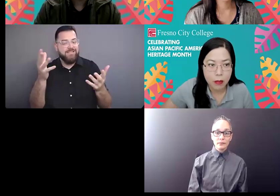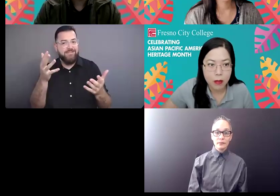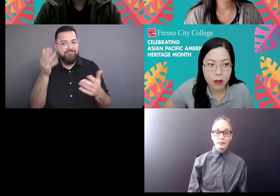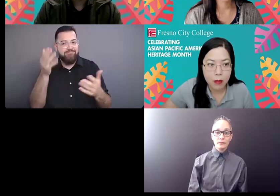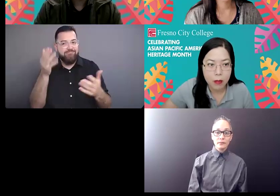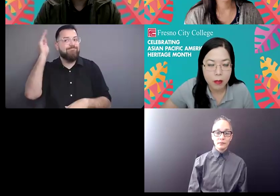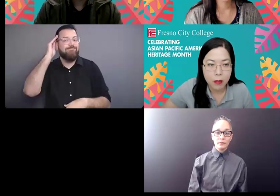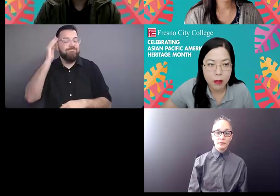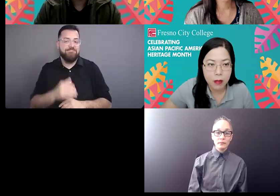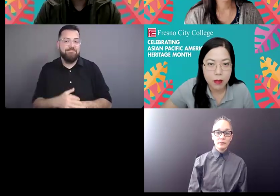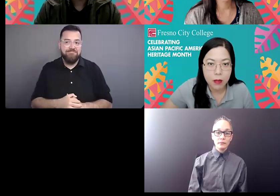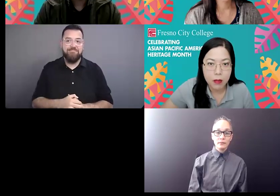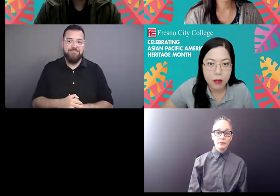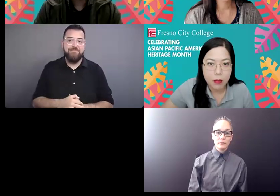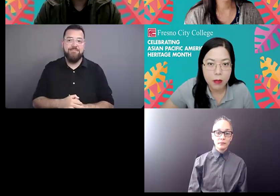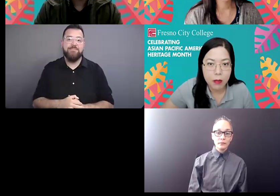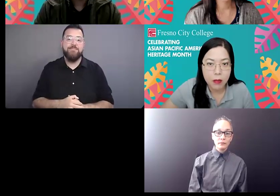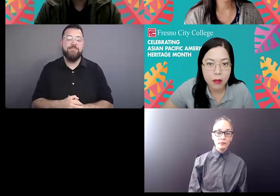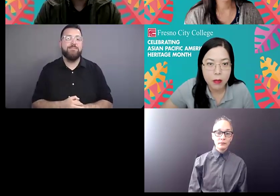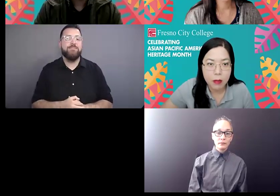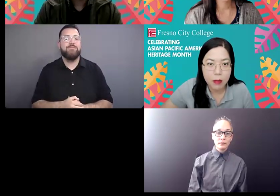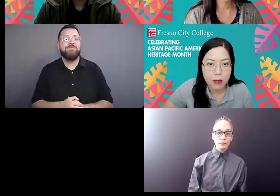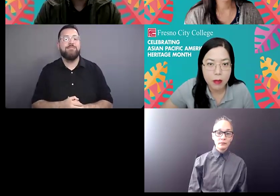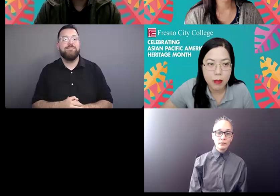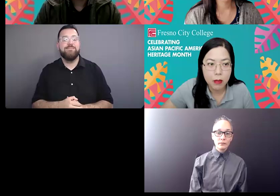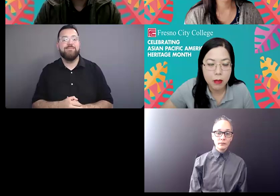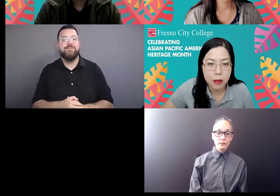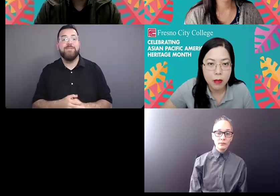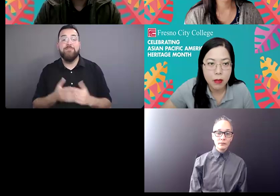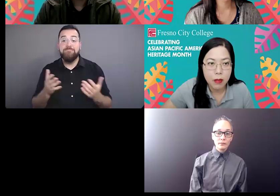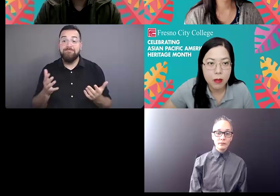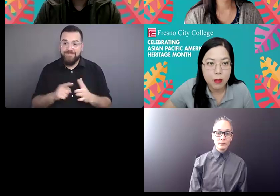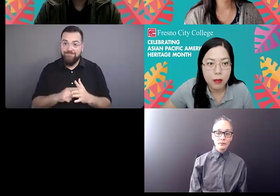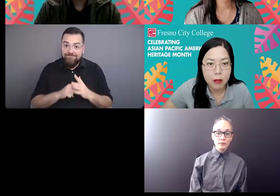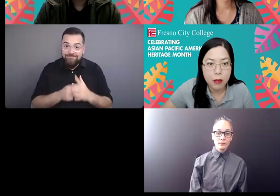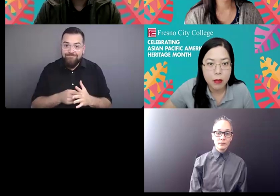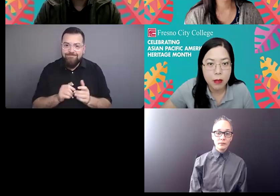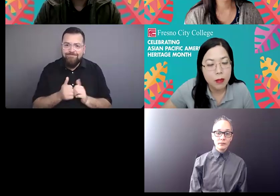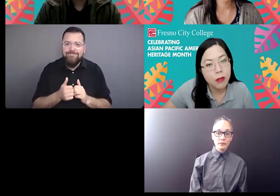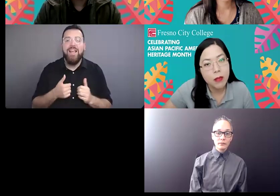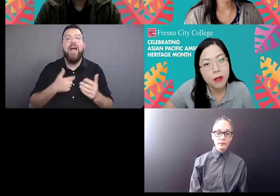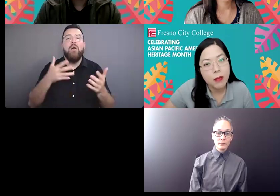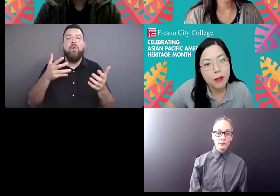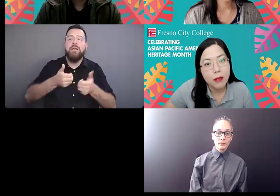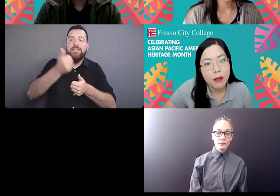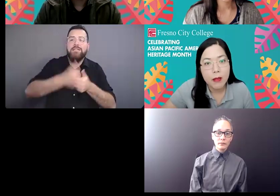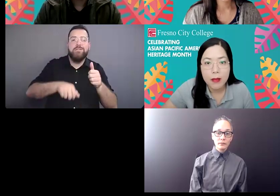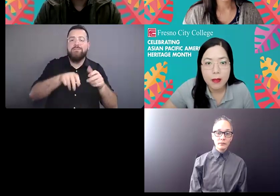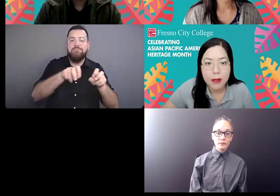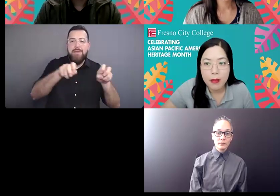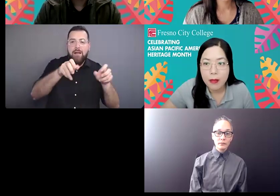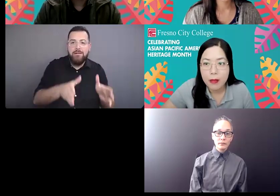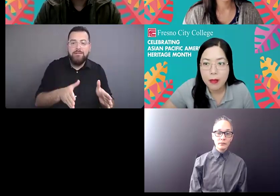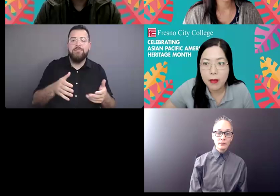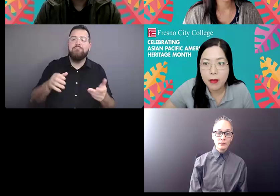that. So to start, I'd like to have each of the panelists share with